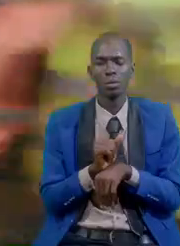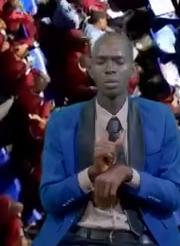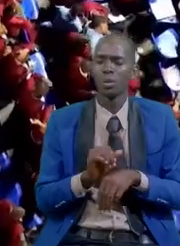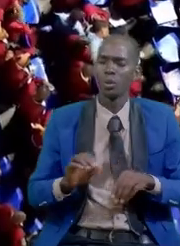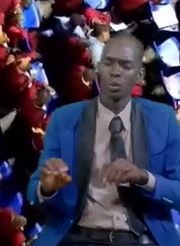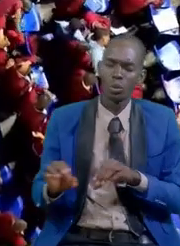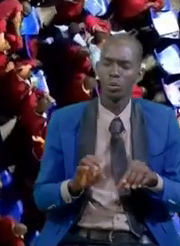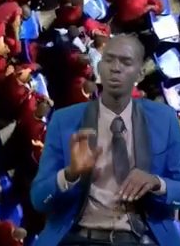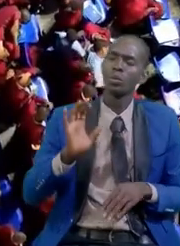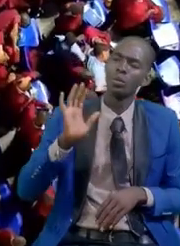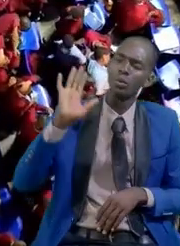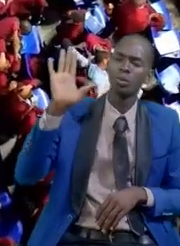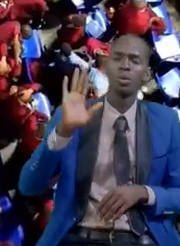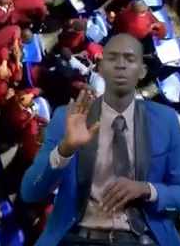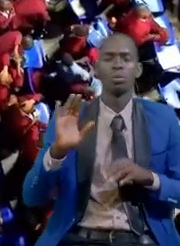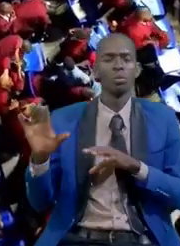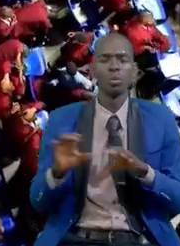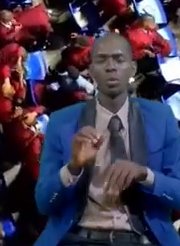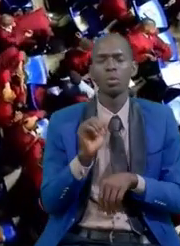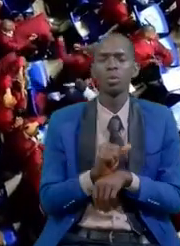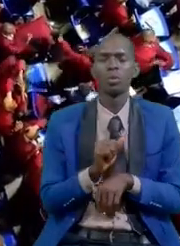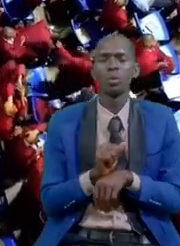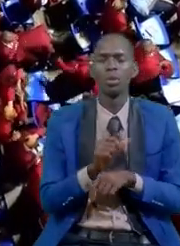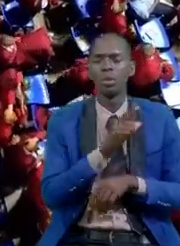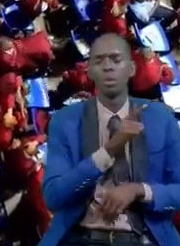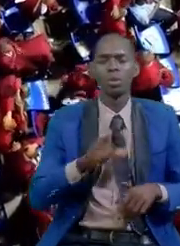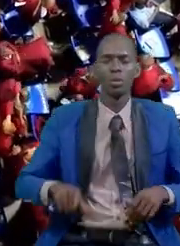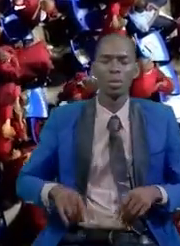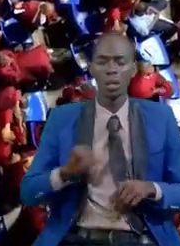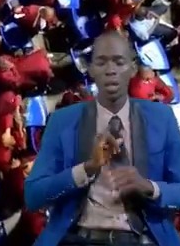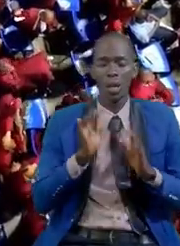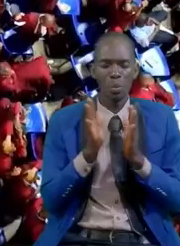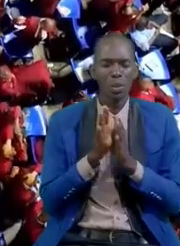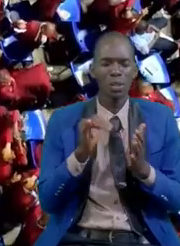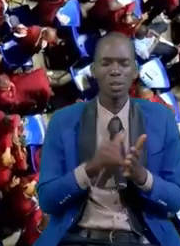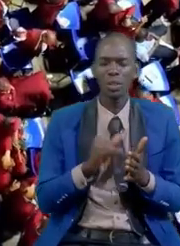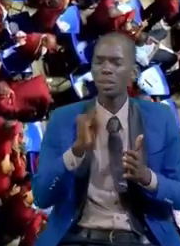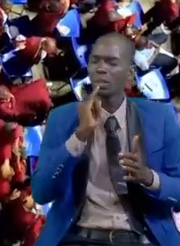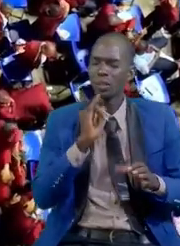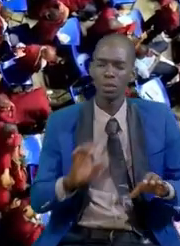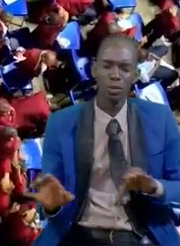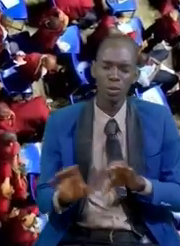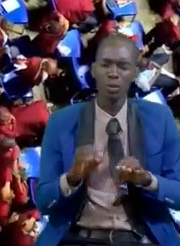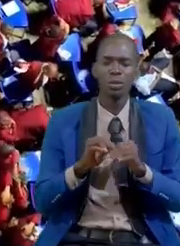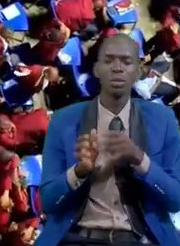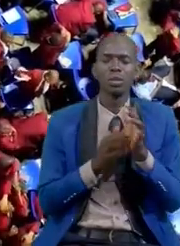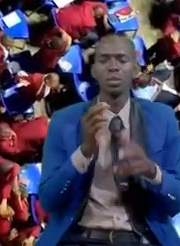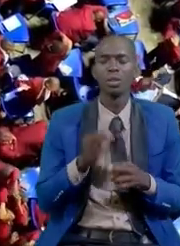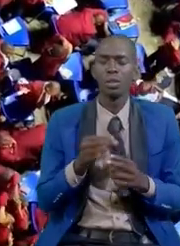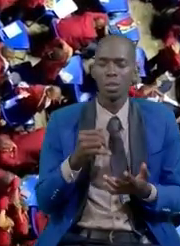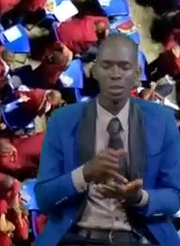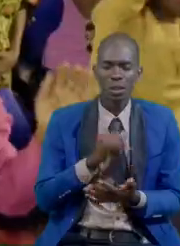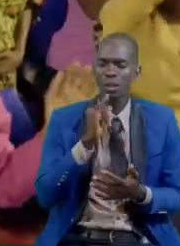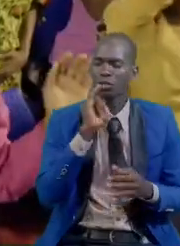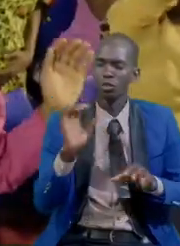Confirm the manifestation. Lord, I pray it is done. It is